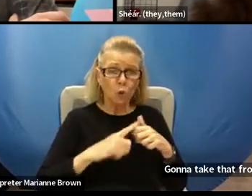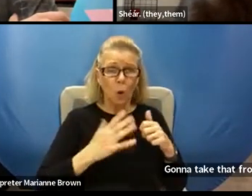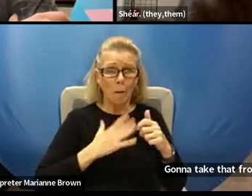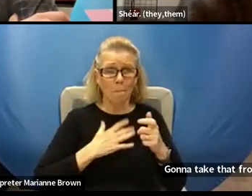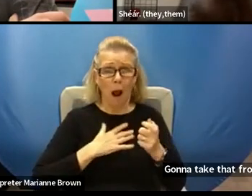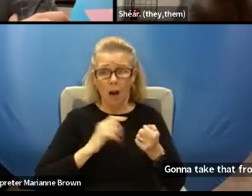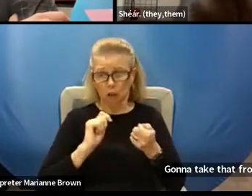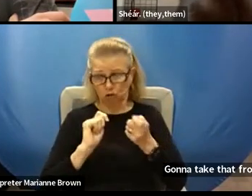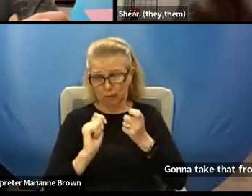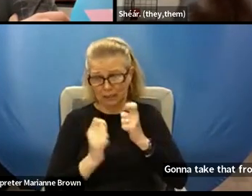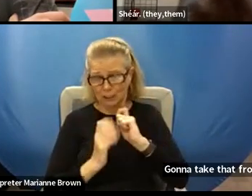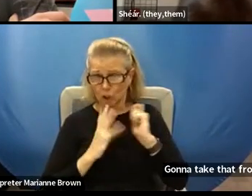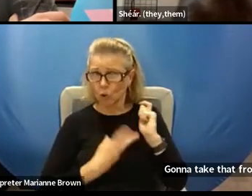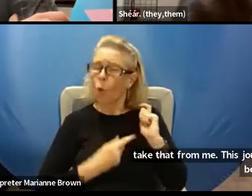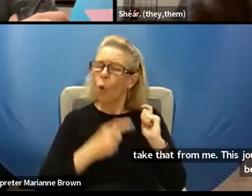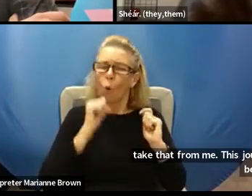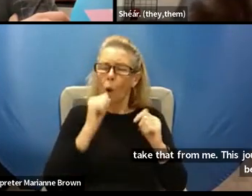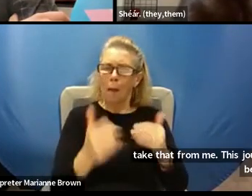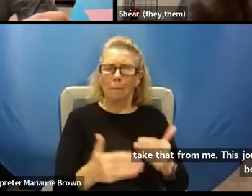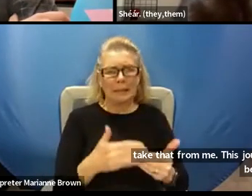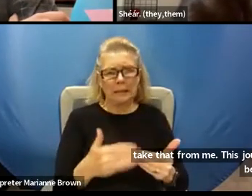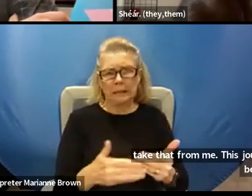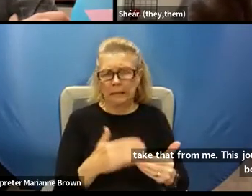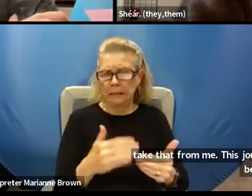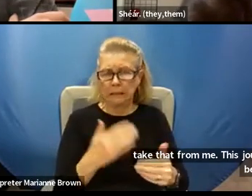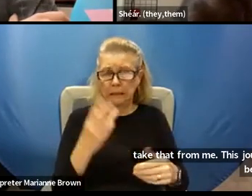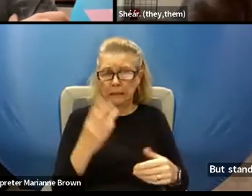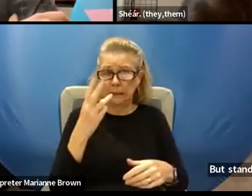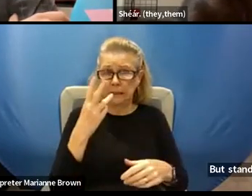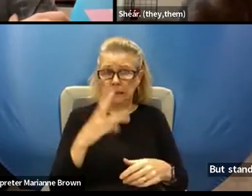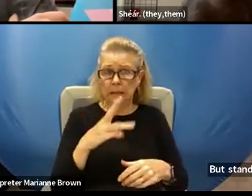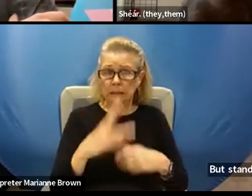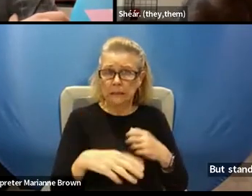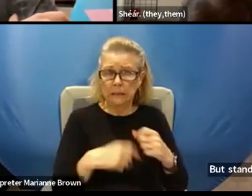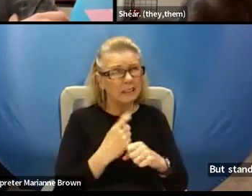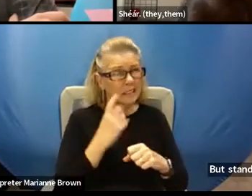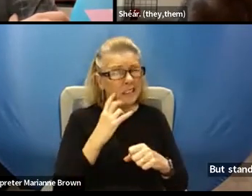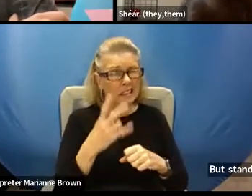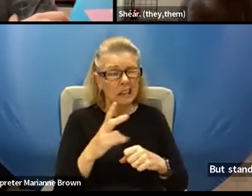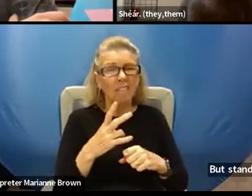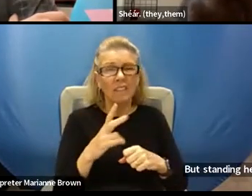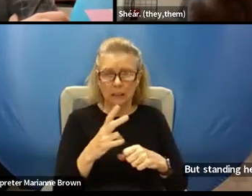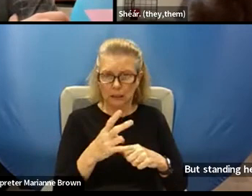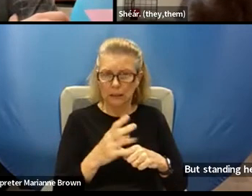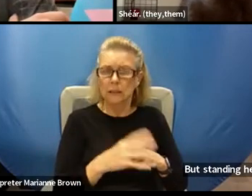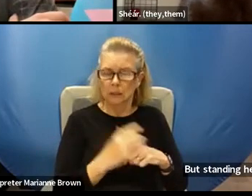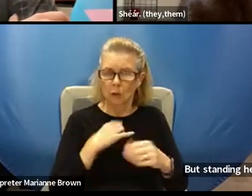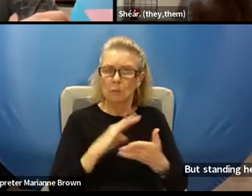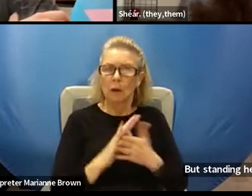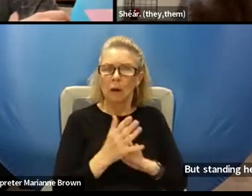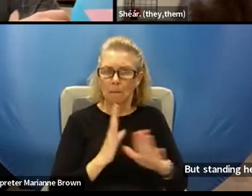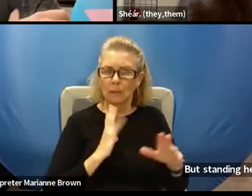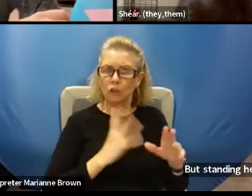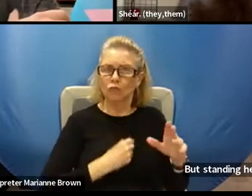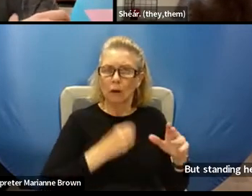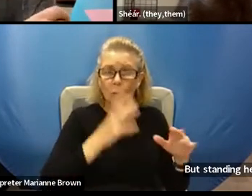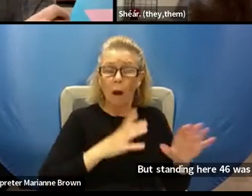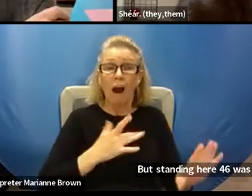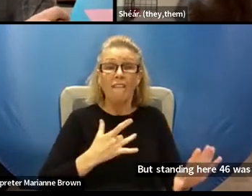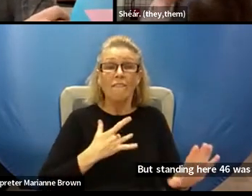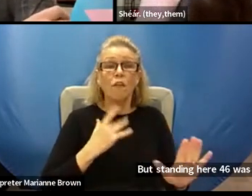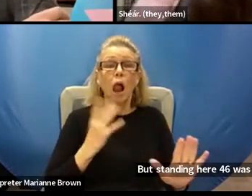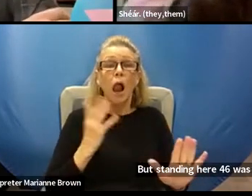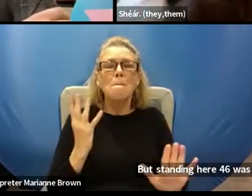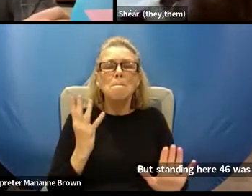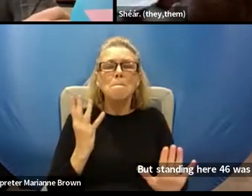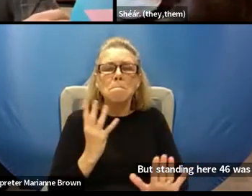But standing here at 46, which is 16 years past the expectancy of a Black trans woman, I feel amazing. And I want the younger